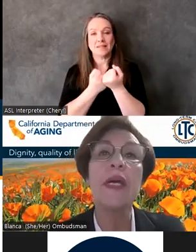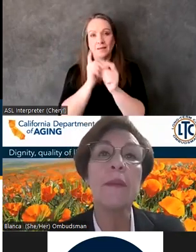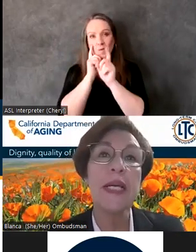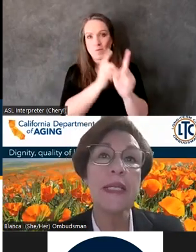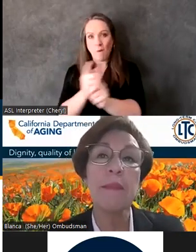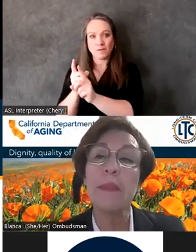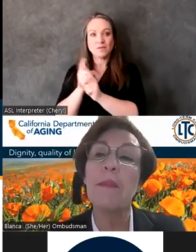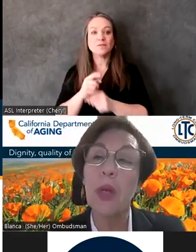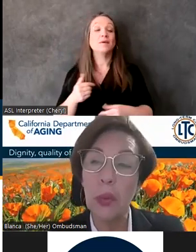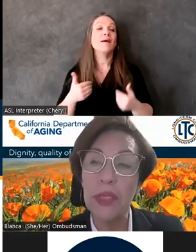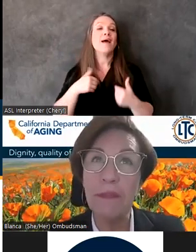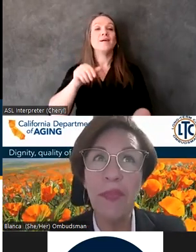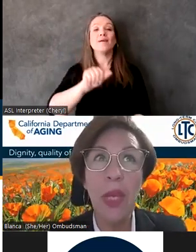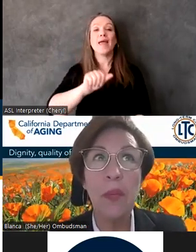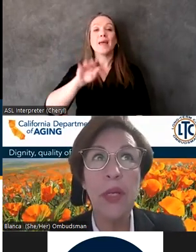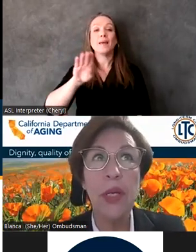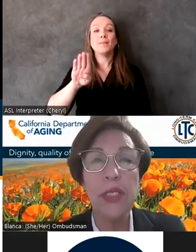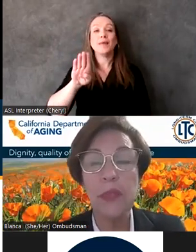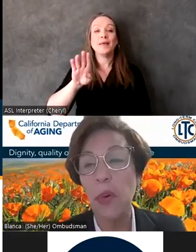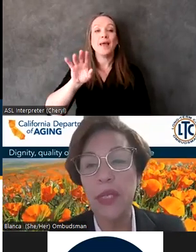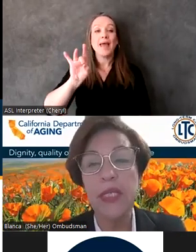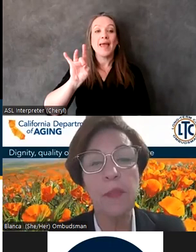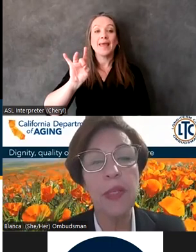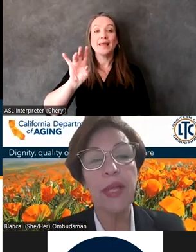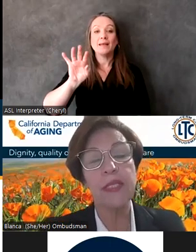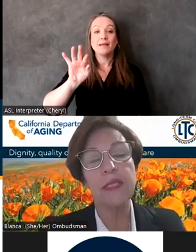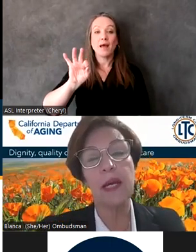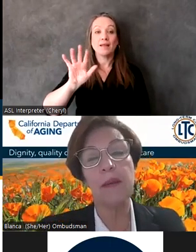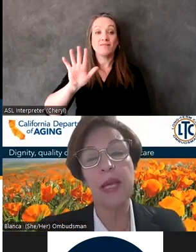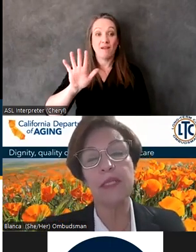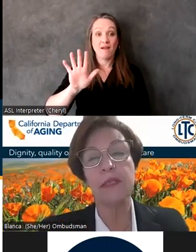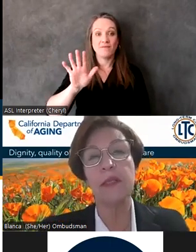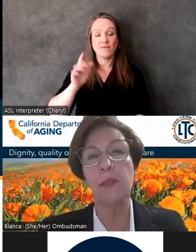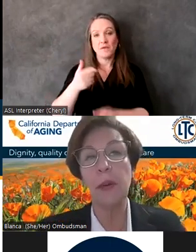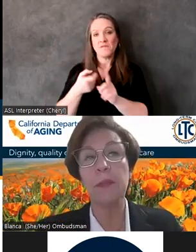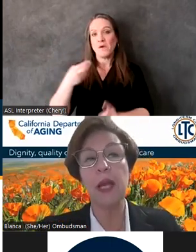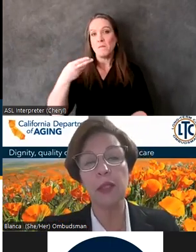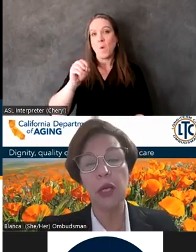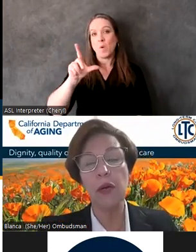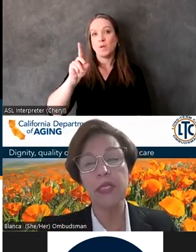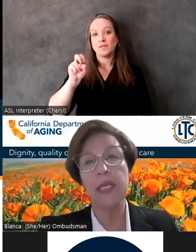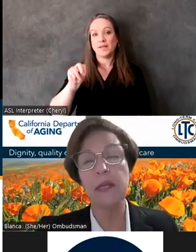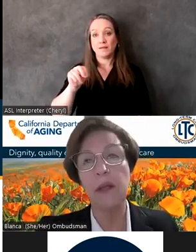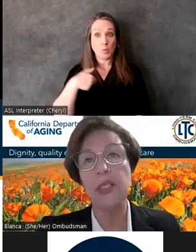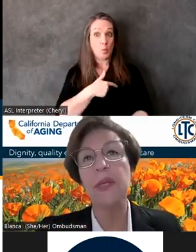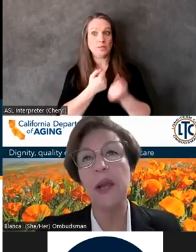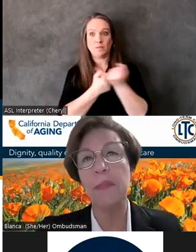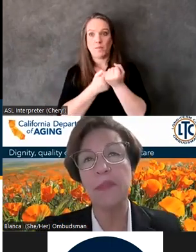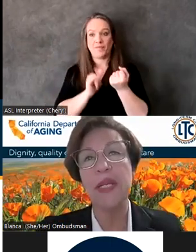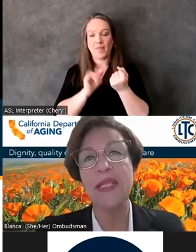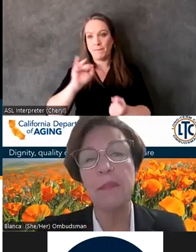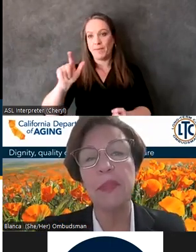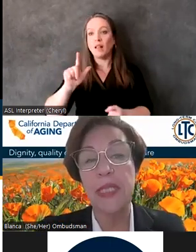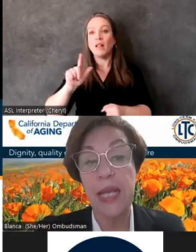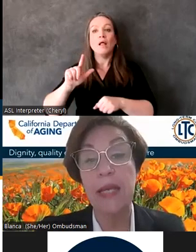895 by Assemblymember Holden. We are supporting this bill. That's, as you probably all know, is the long-term care